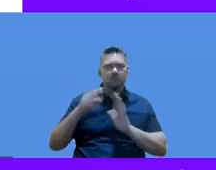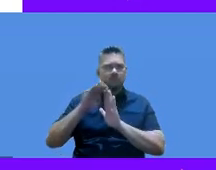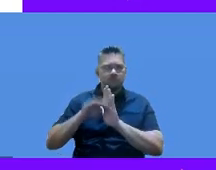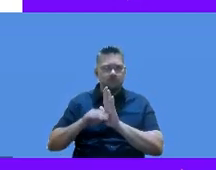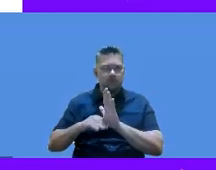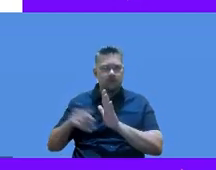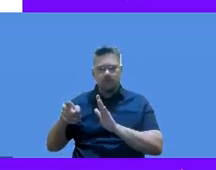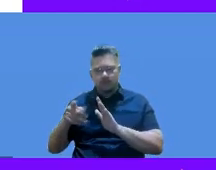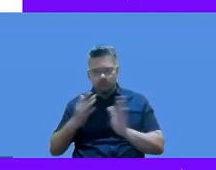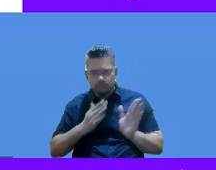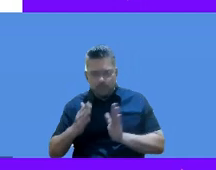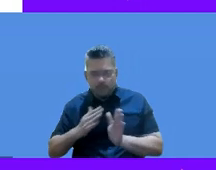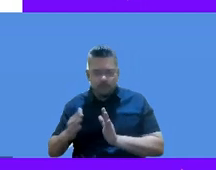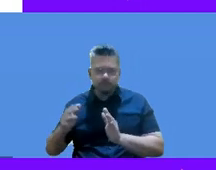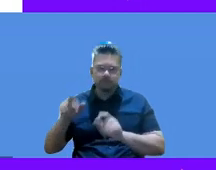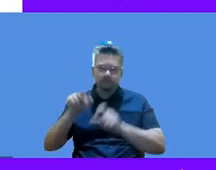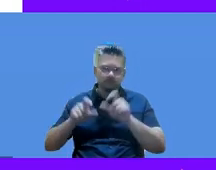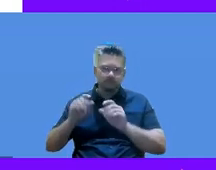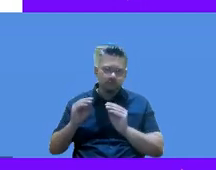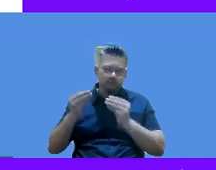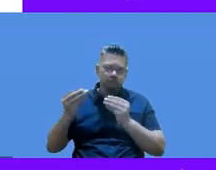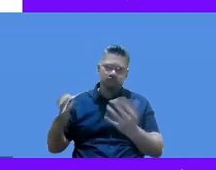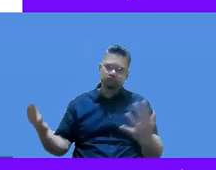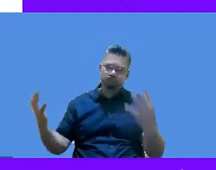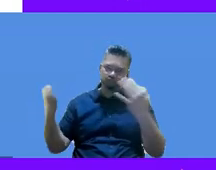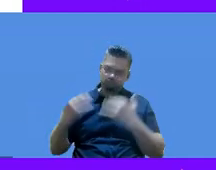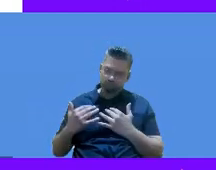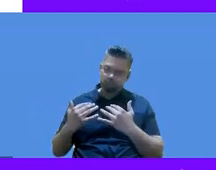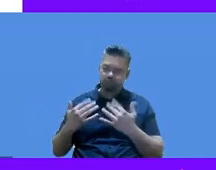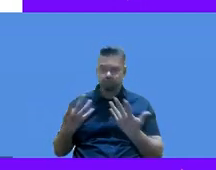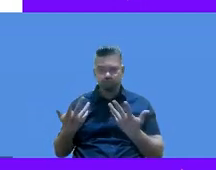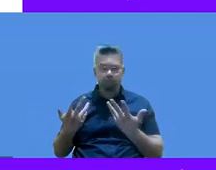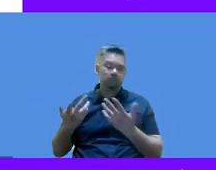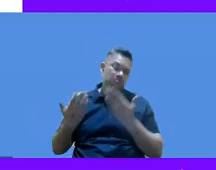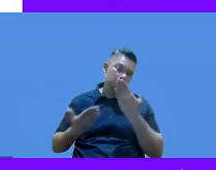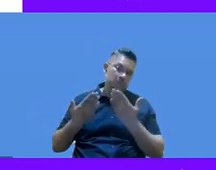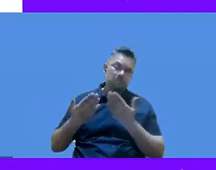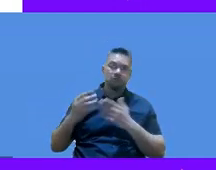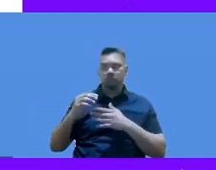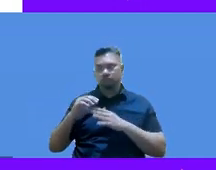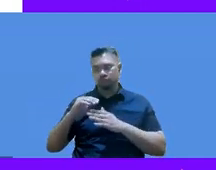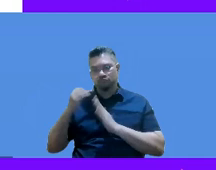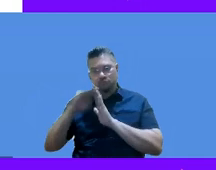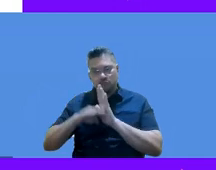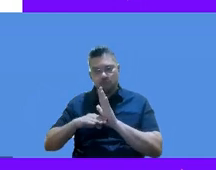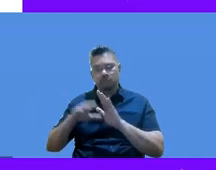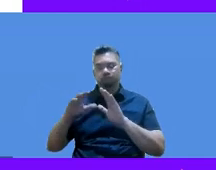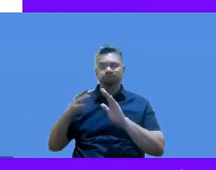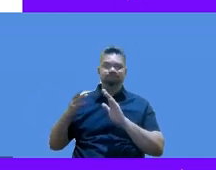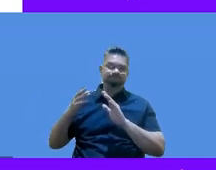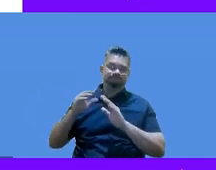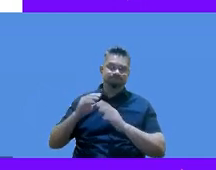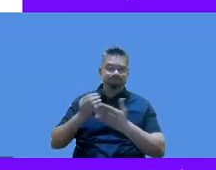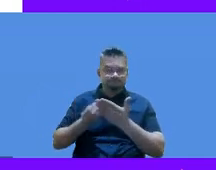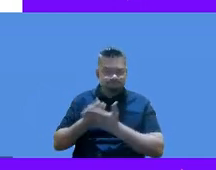maybe share some ideas, organize a session, get in touch with your commitment makers, your leaders, your policy makers, and tell them what you